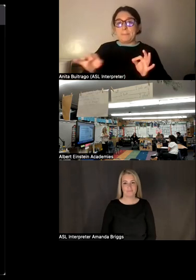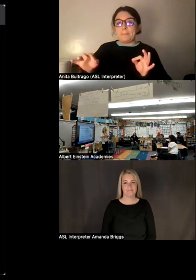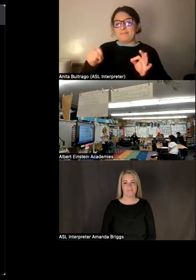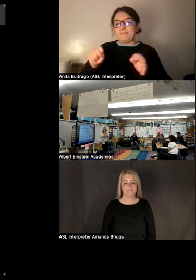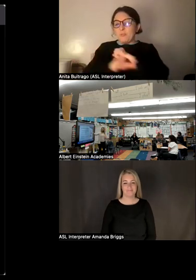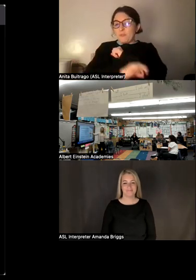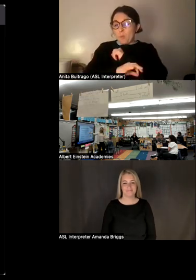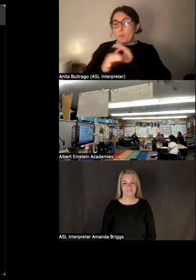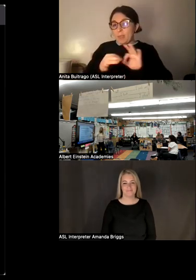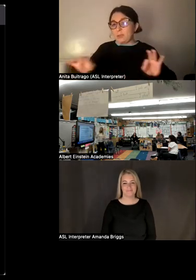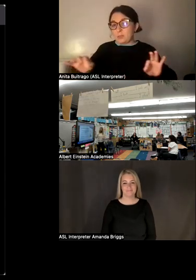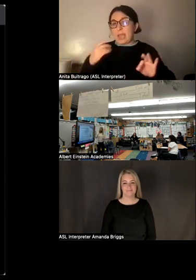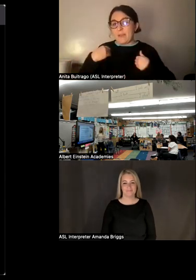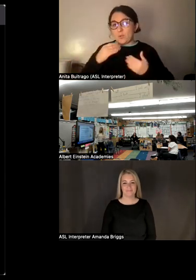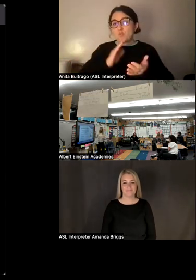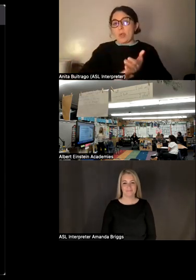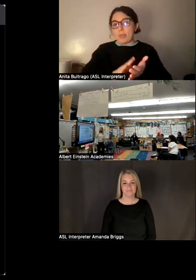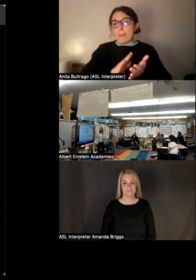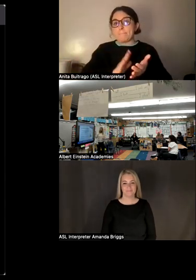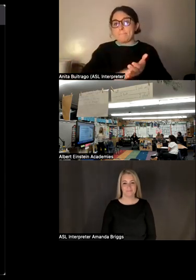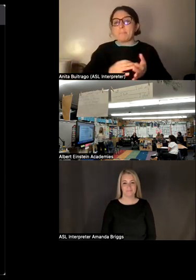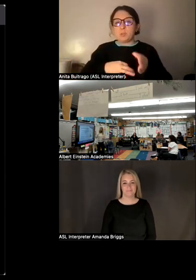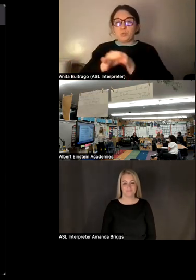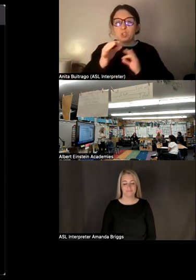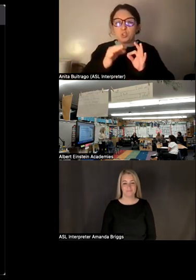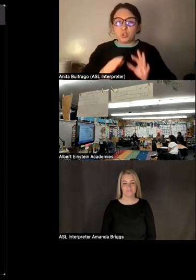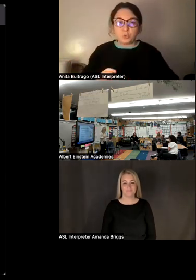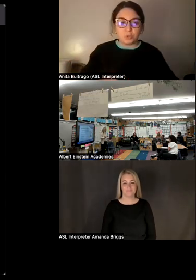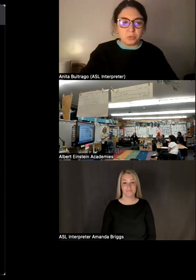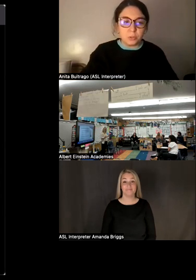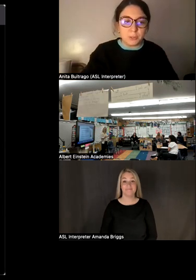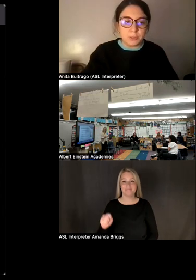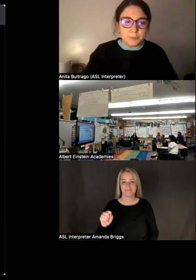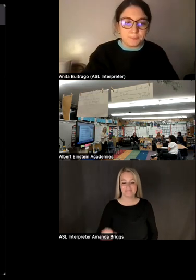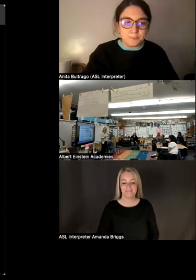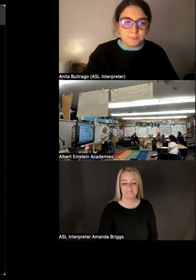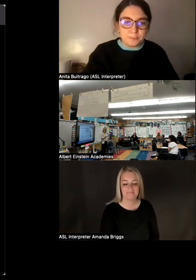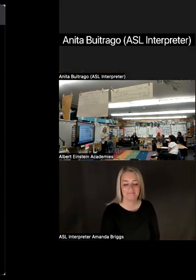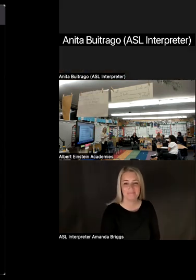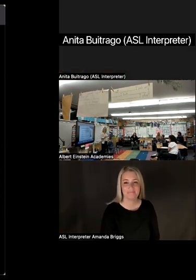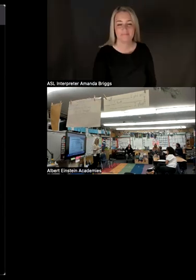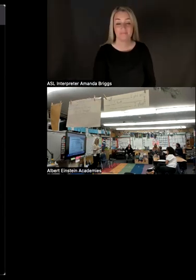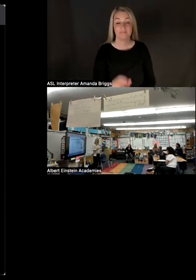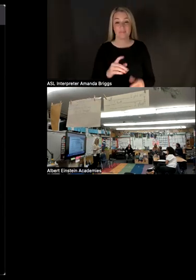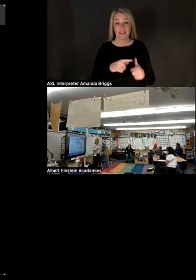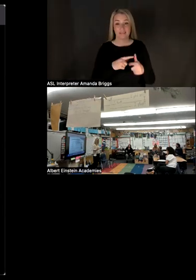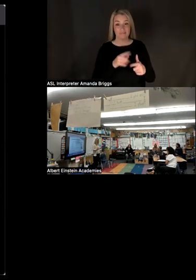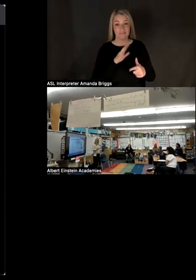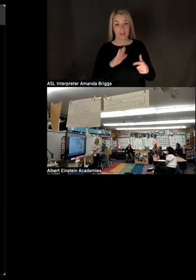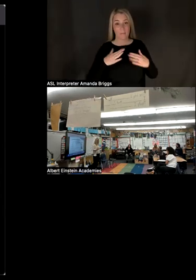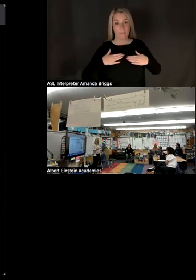to it. Then their brain and their body has to be able to